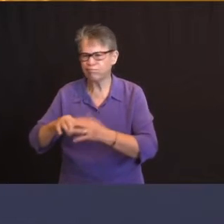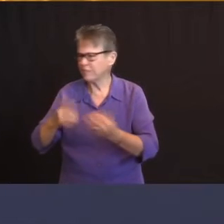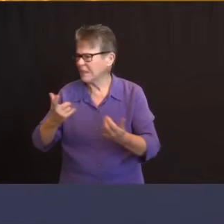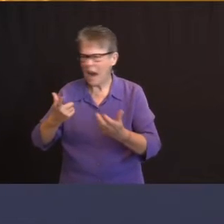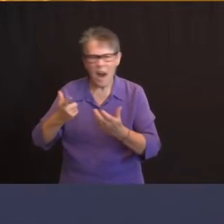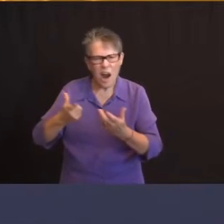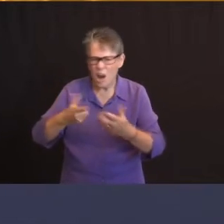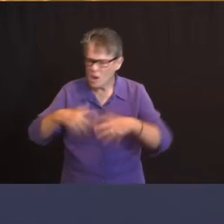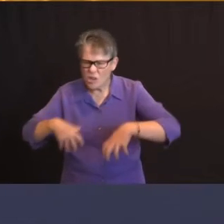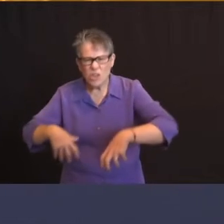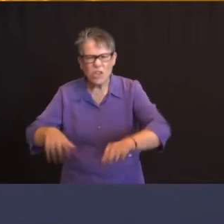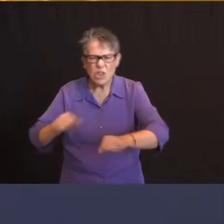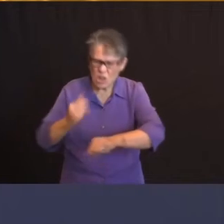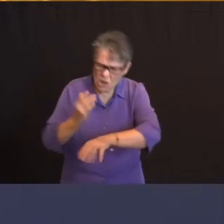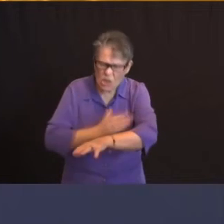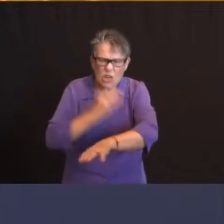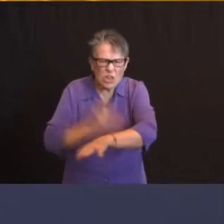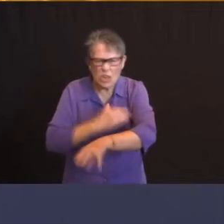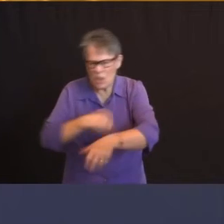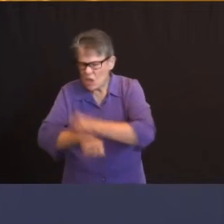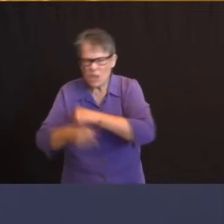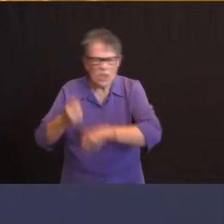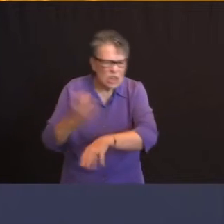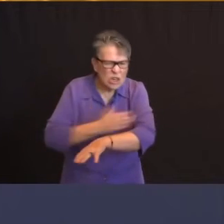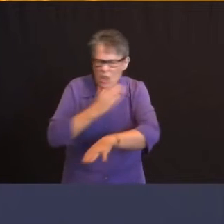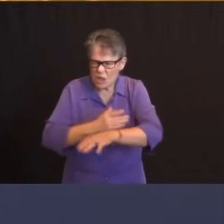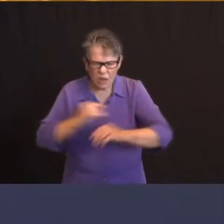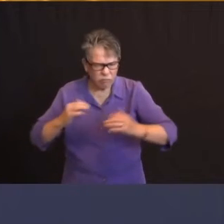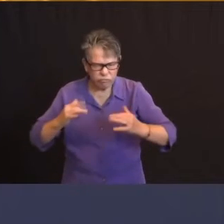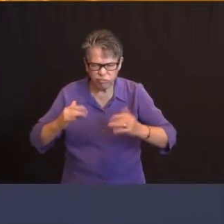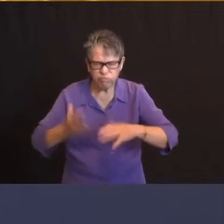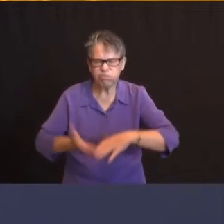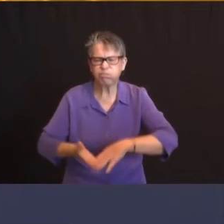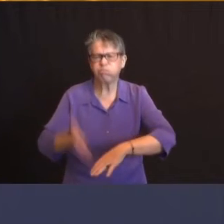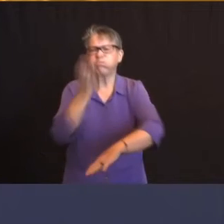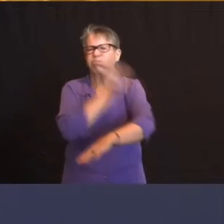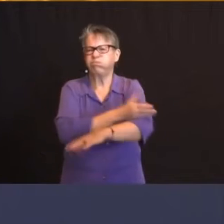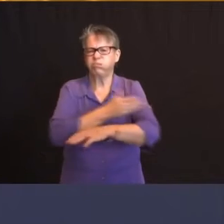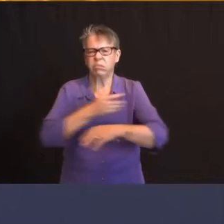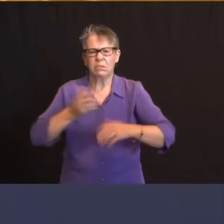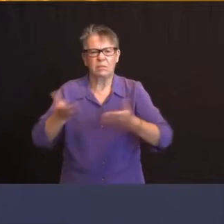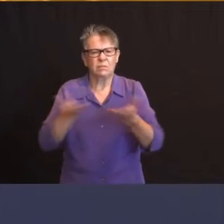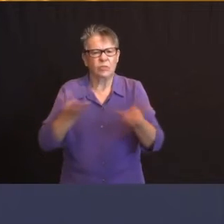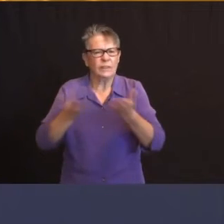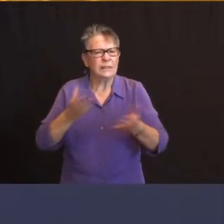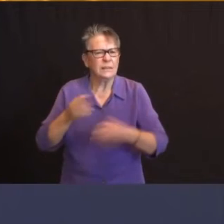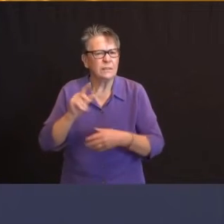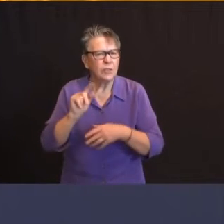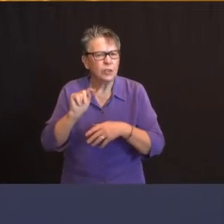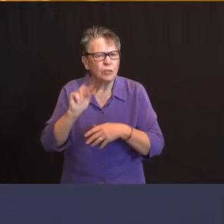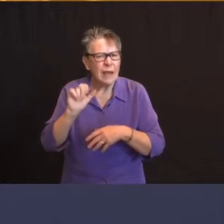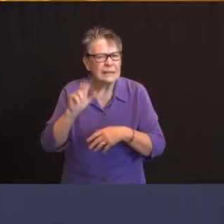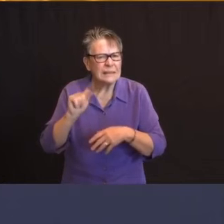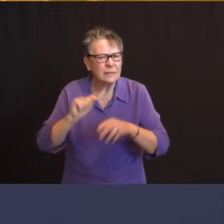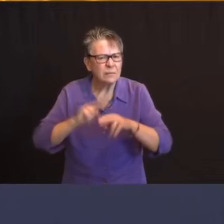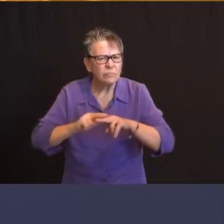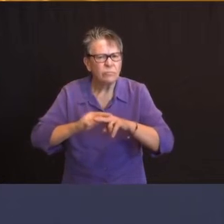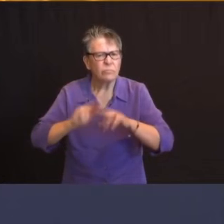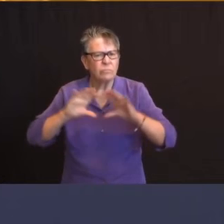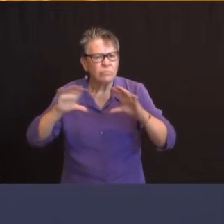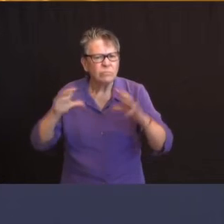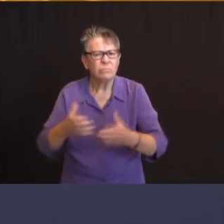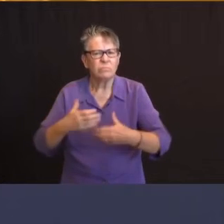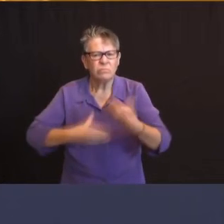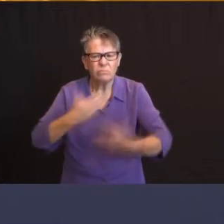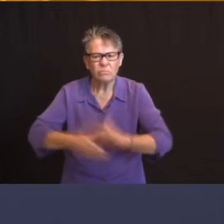DOT commissioner, as well as the chair of the NJ Transit Board. She is exactly where she needs to